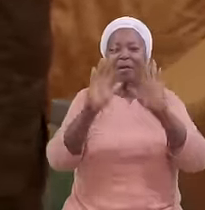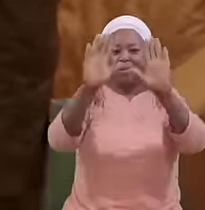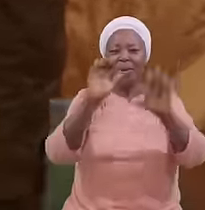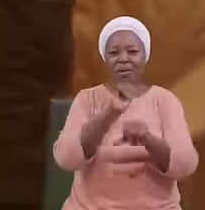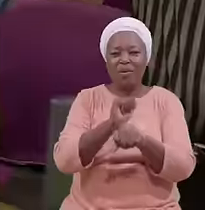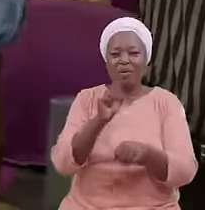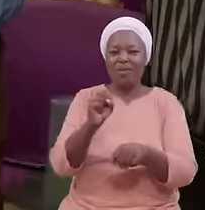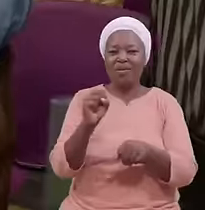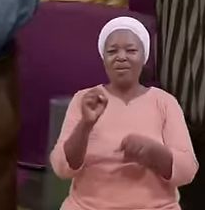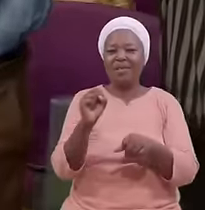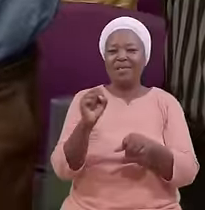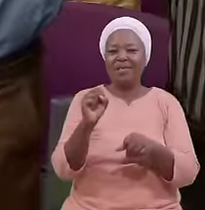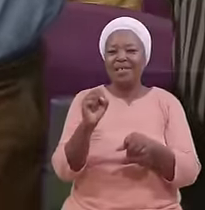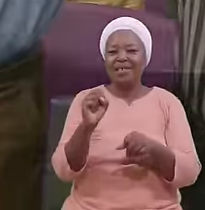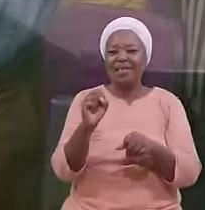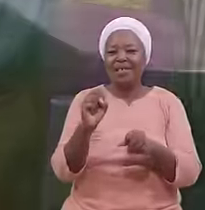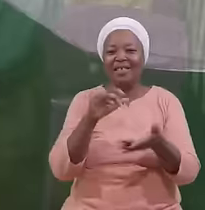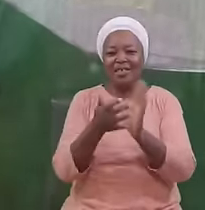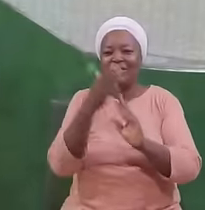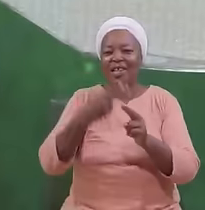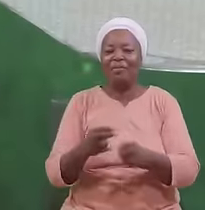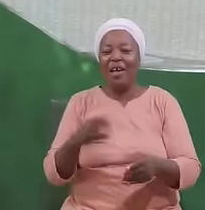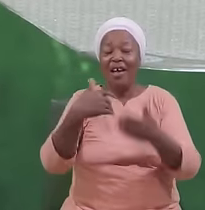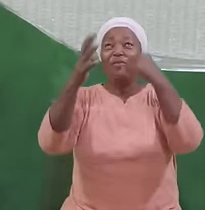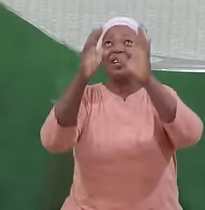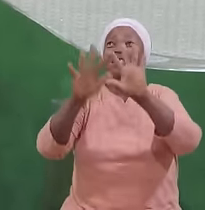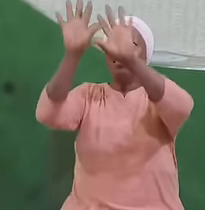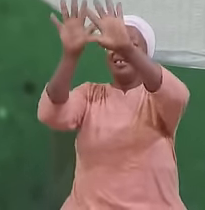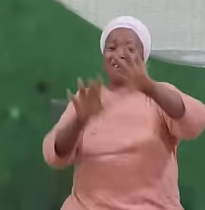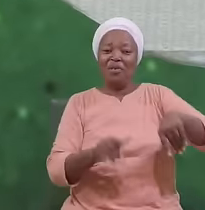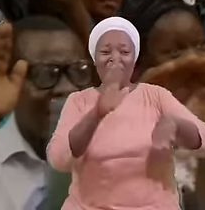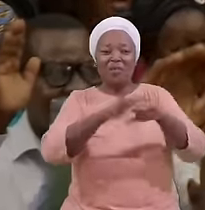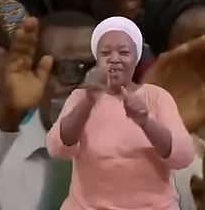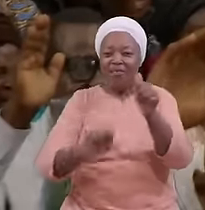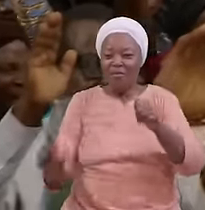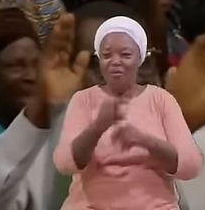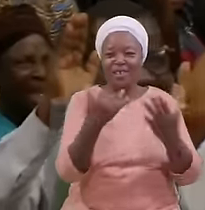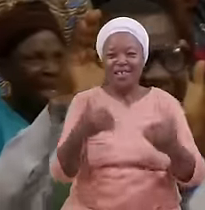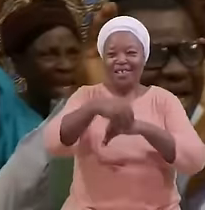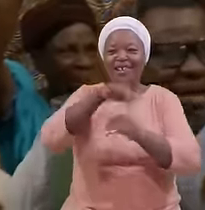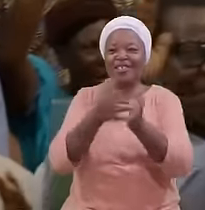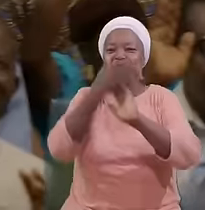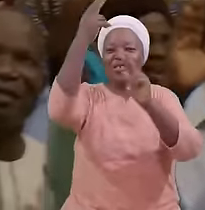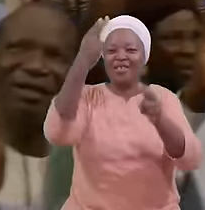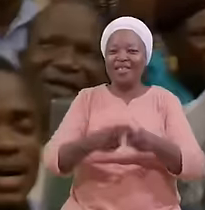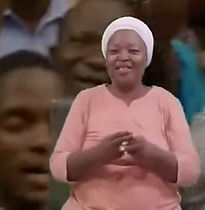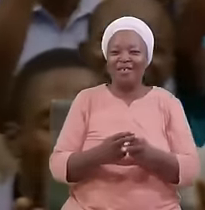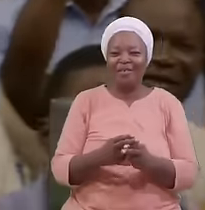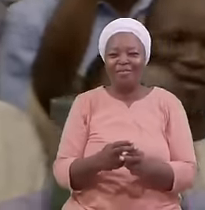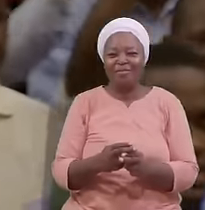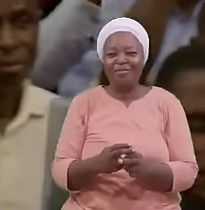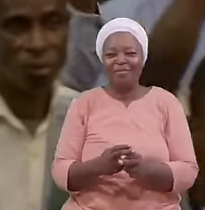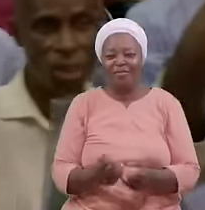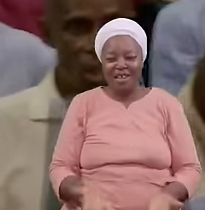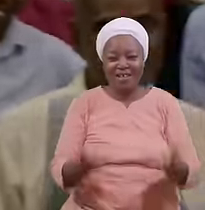miracle. Heavenly showers upon everyone tonight in Jesus' name.